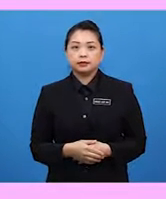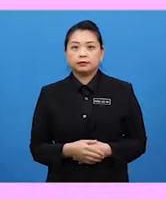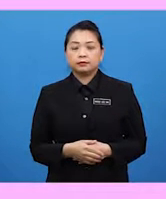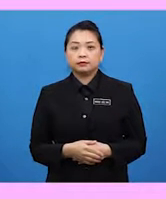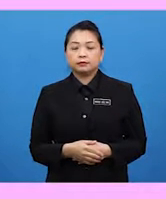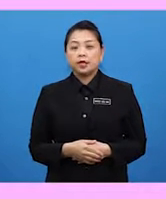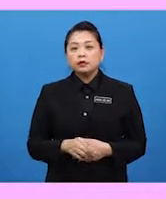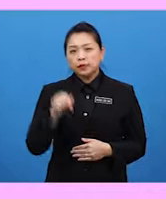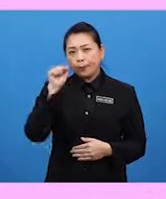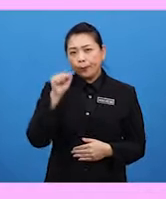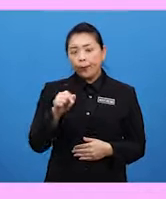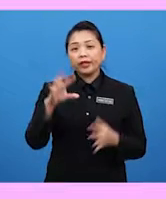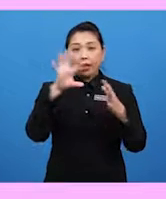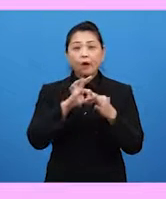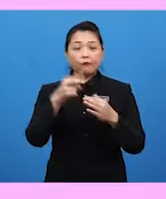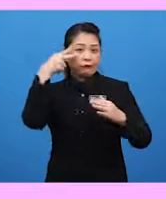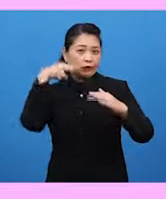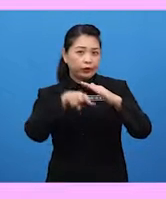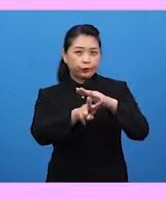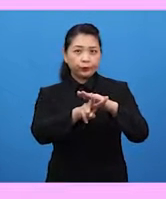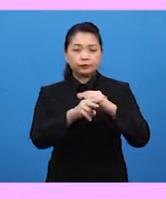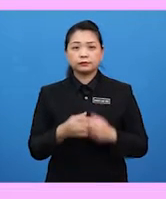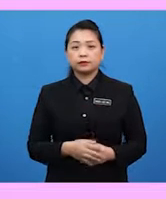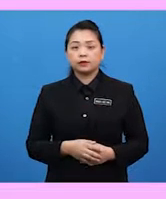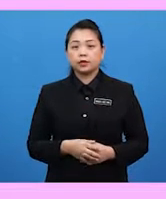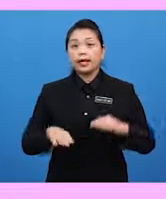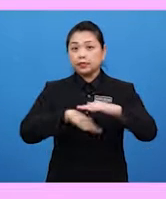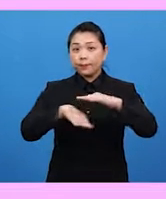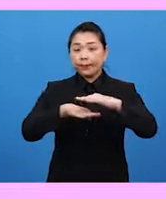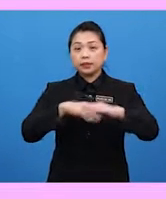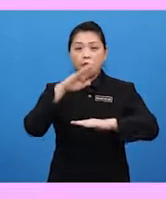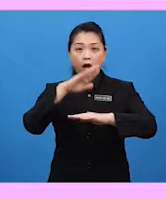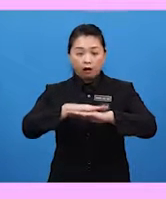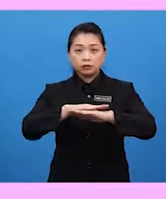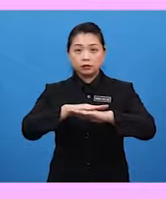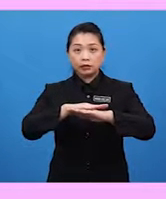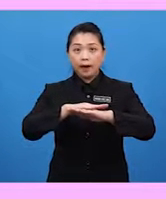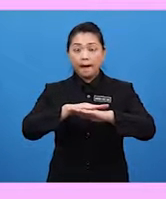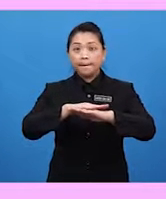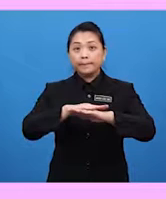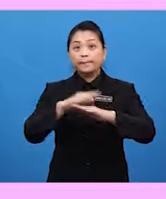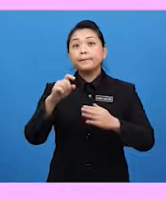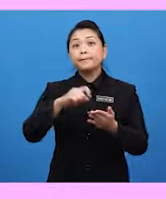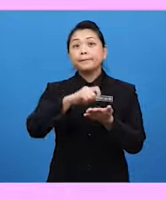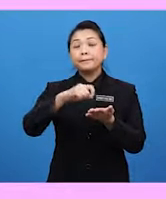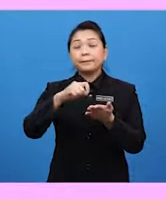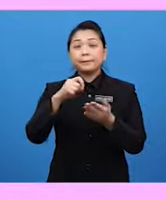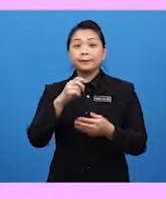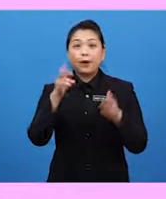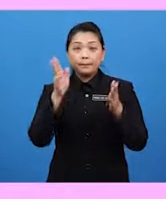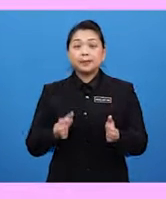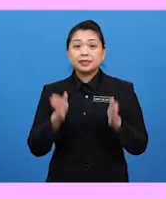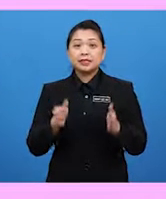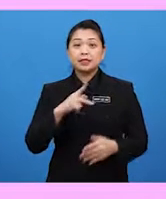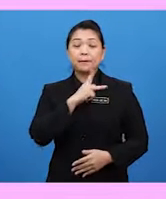The point of view. The point of view is based on the persona. The persona is the